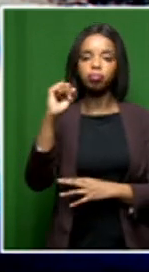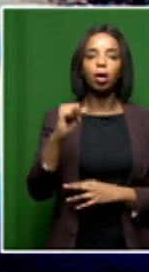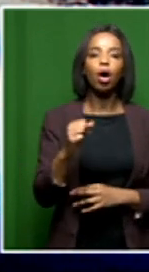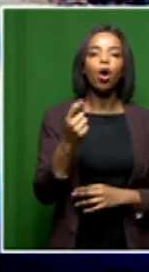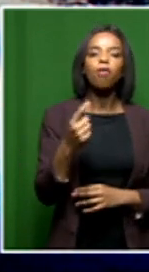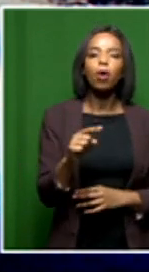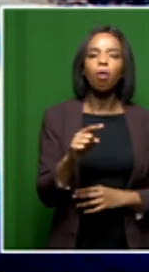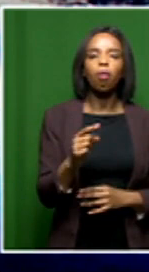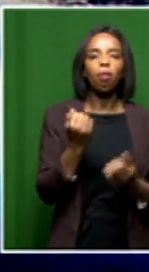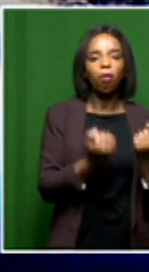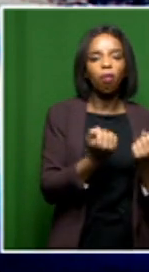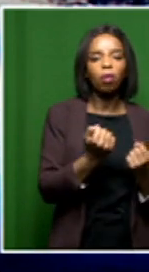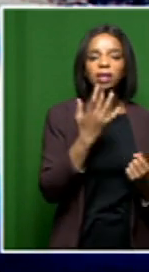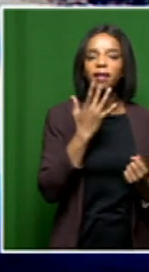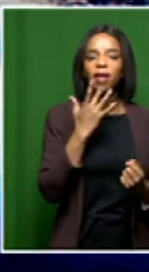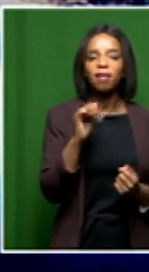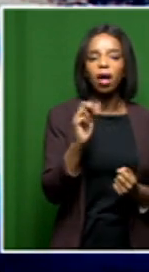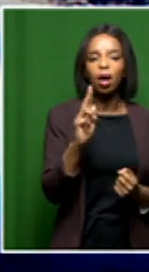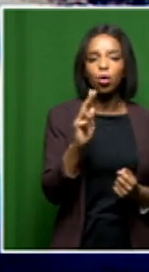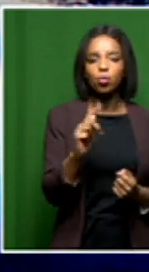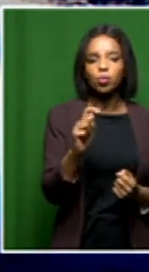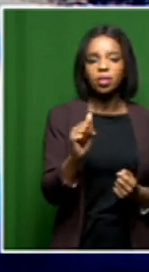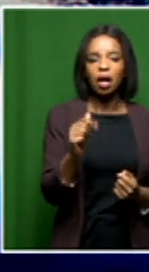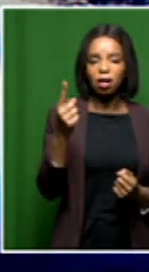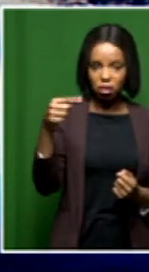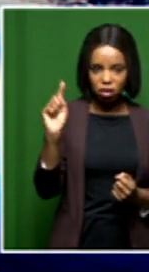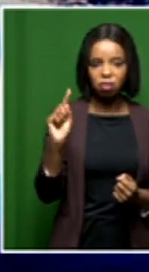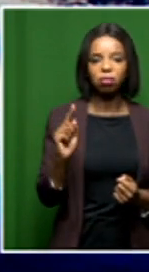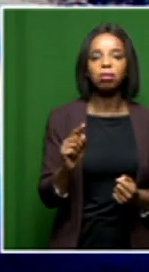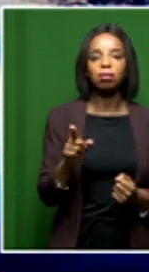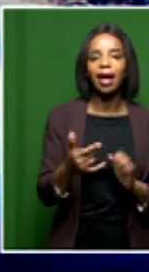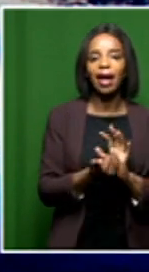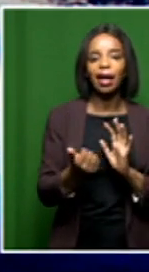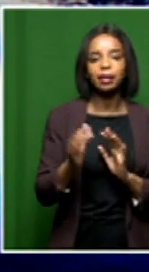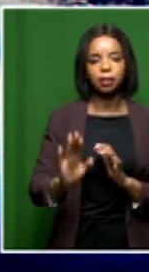ruling in favour of OUTA on the AARTO Act, which the court found unconstitutional.